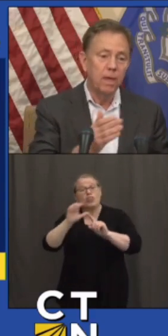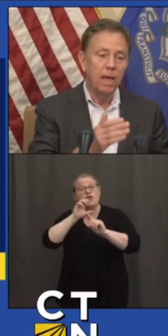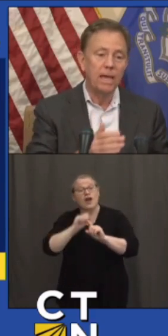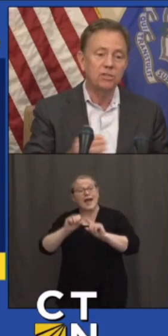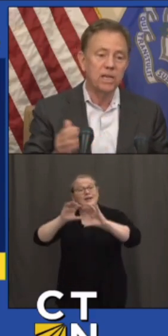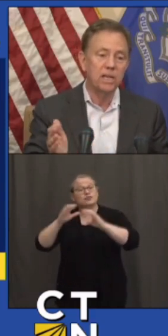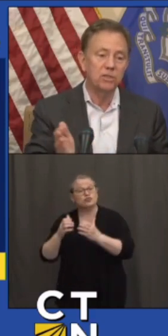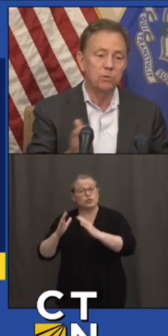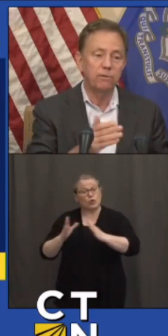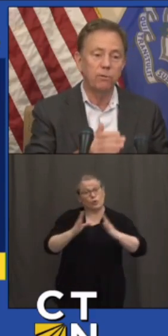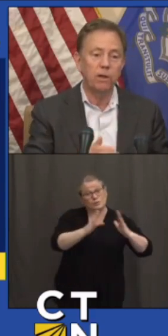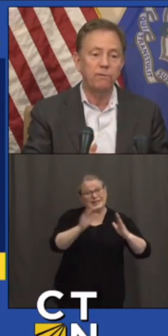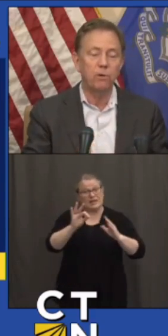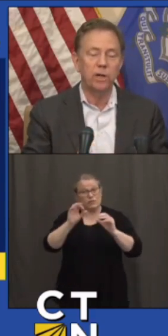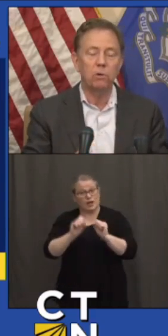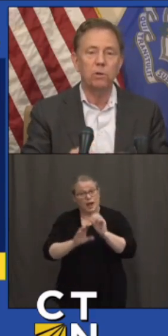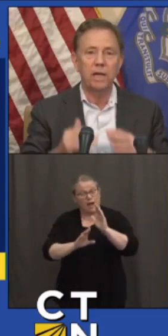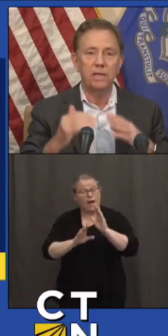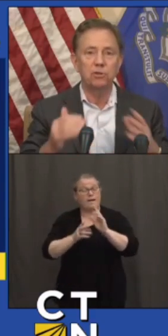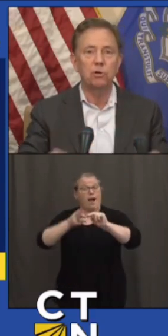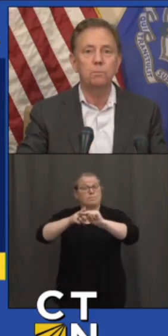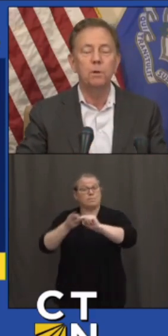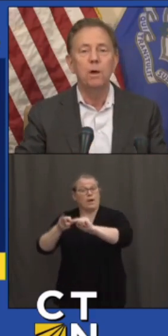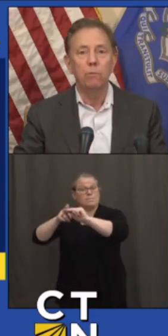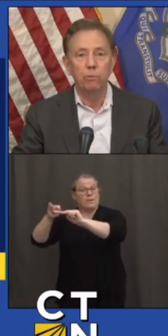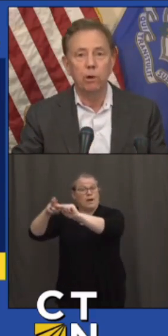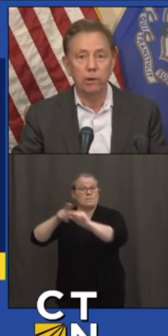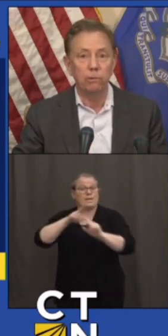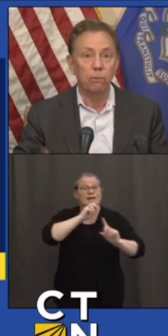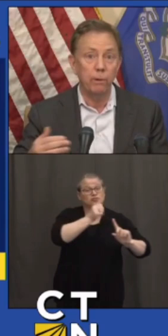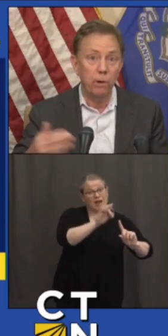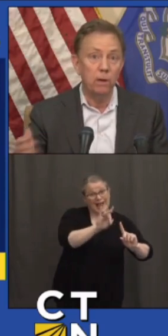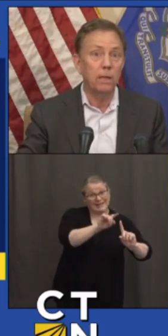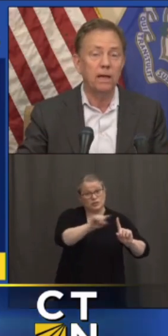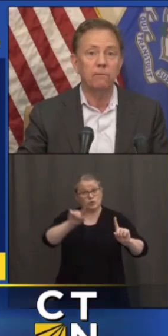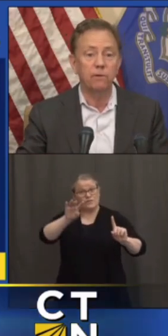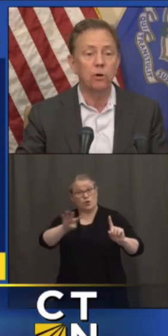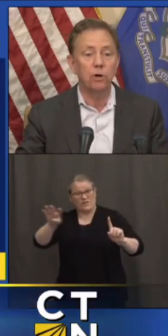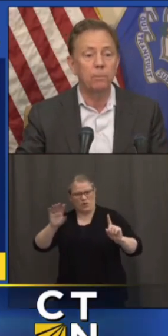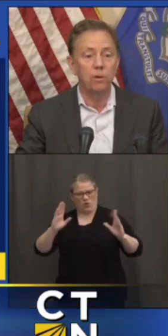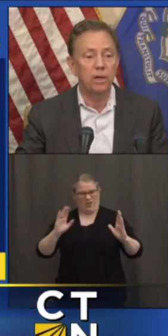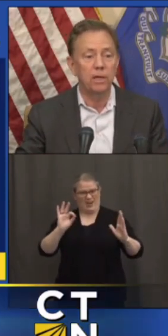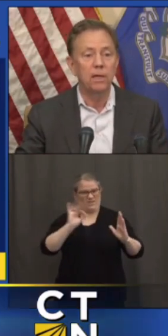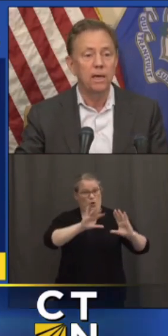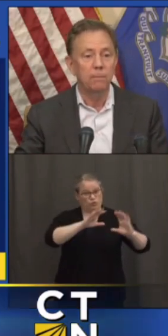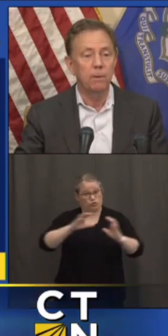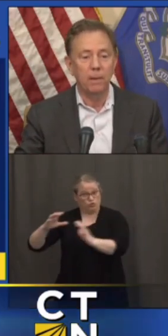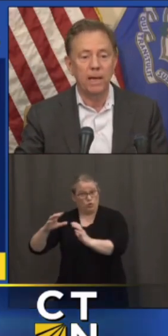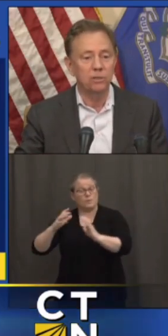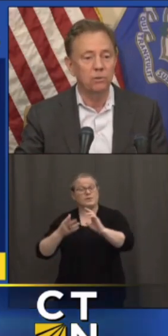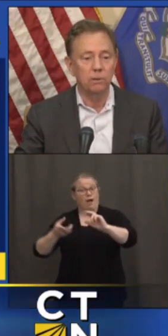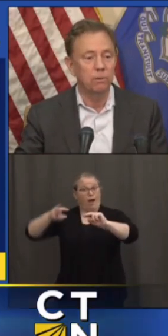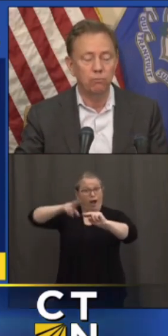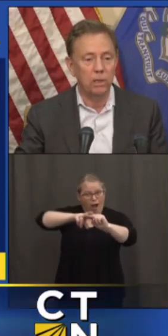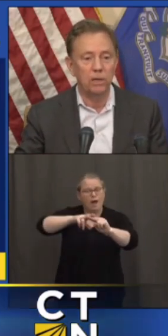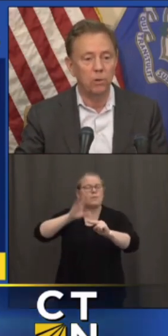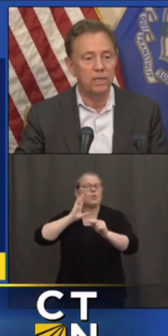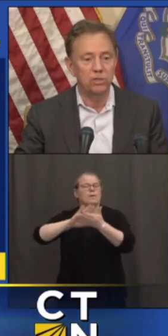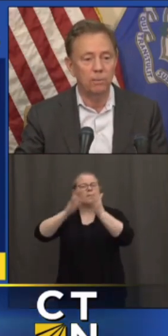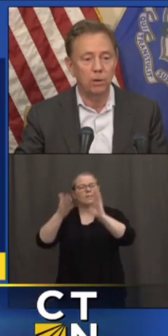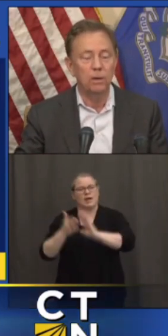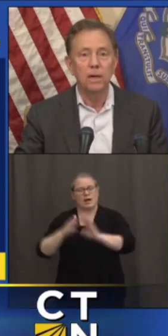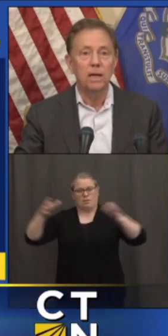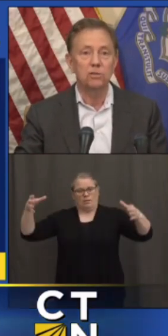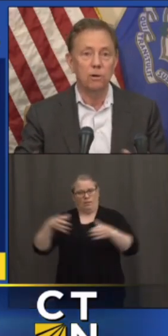the 18 to a 44-year-old age group, we will have herd immunity and be back to a really